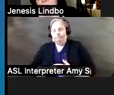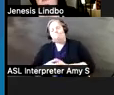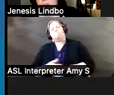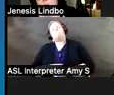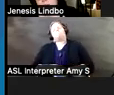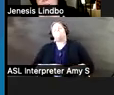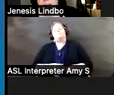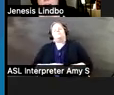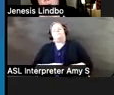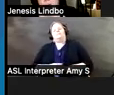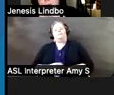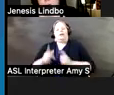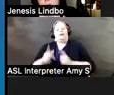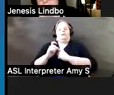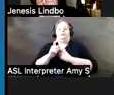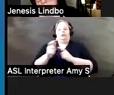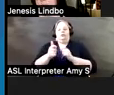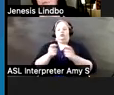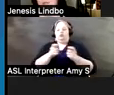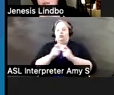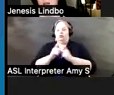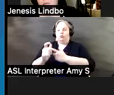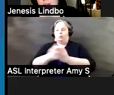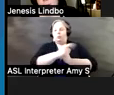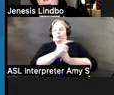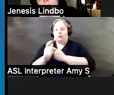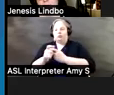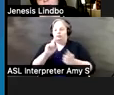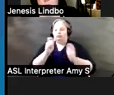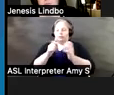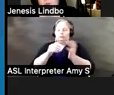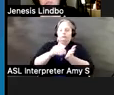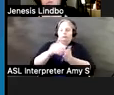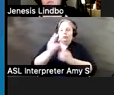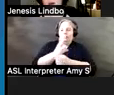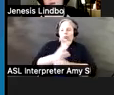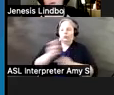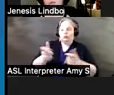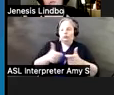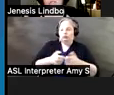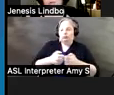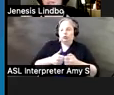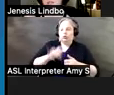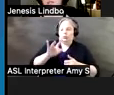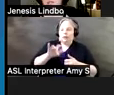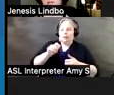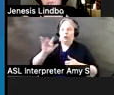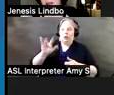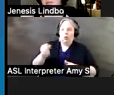Running controls, so changing how you run. Frequent use controls, so do you tap and hold, or do you